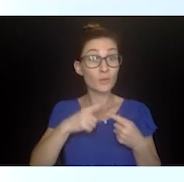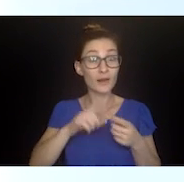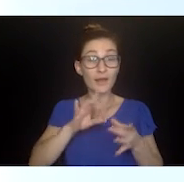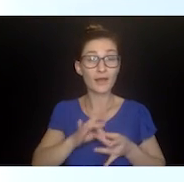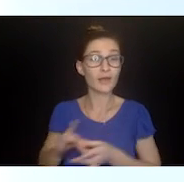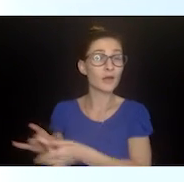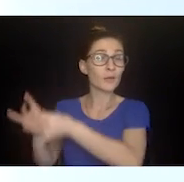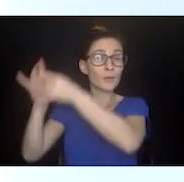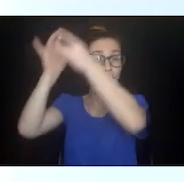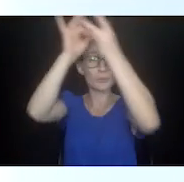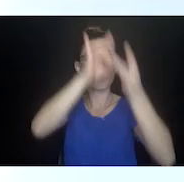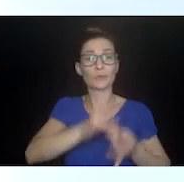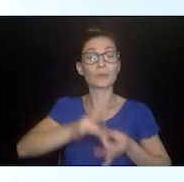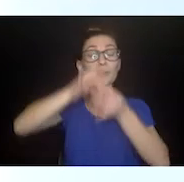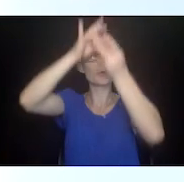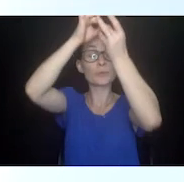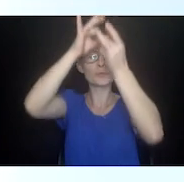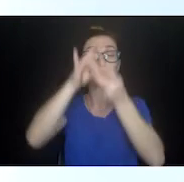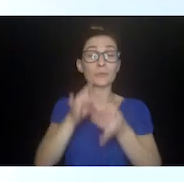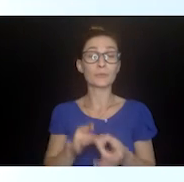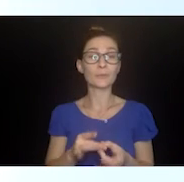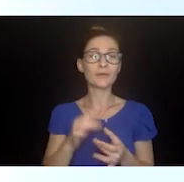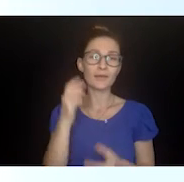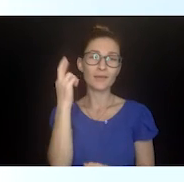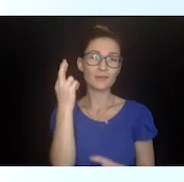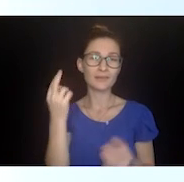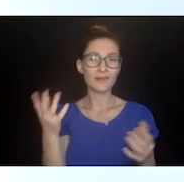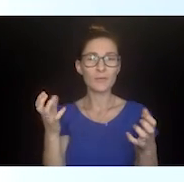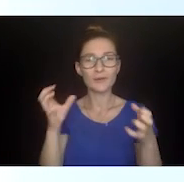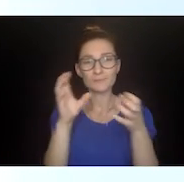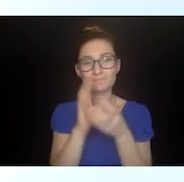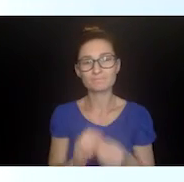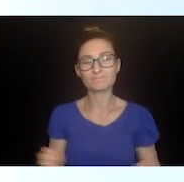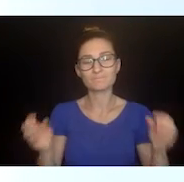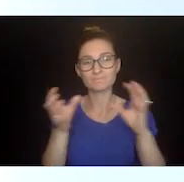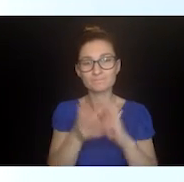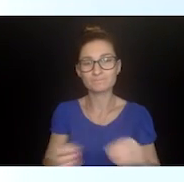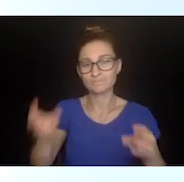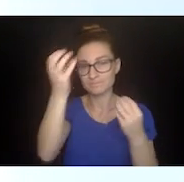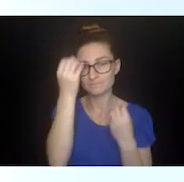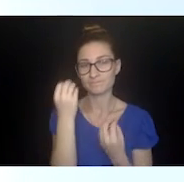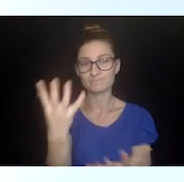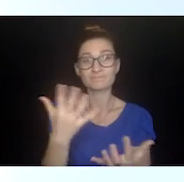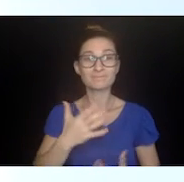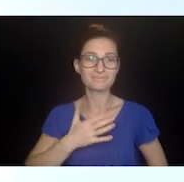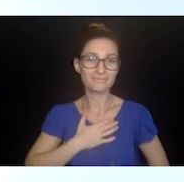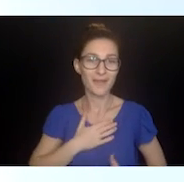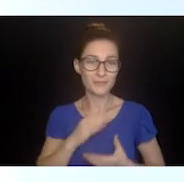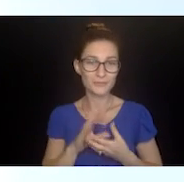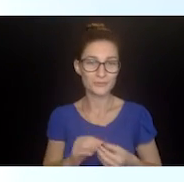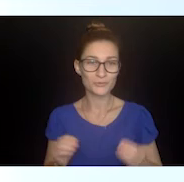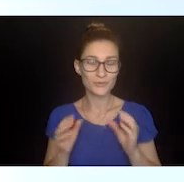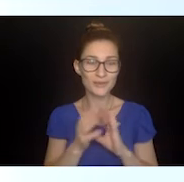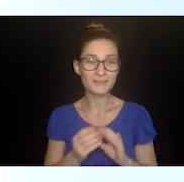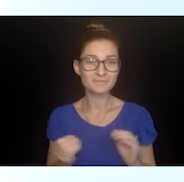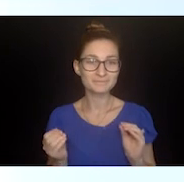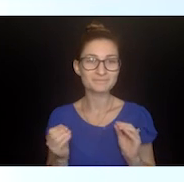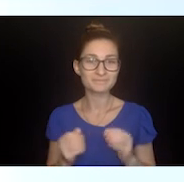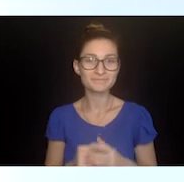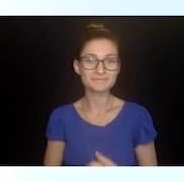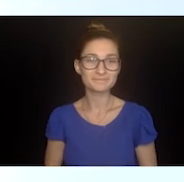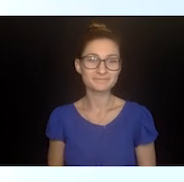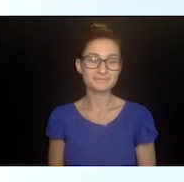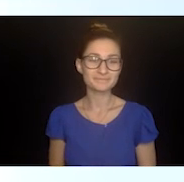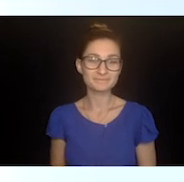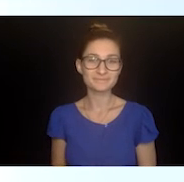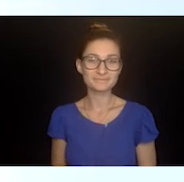I realized that I wanted to share Thomas's and my story. So the only way I could do it was actually